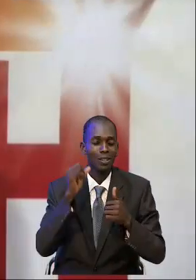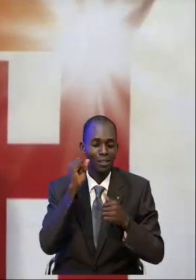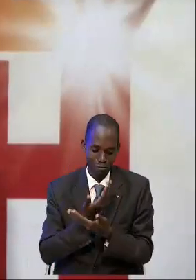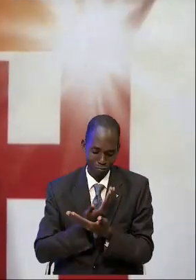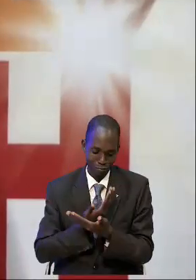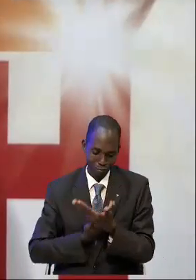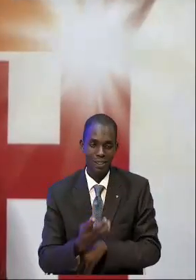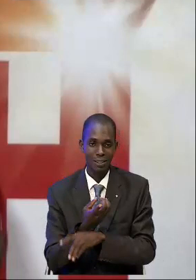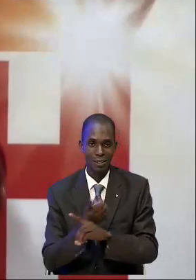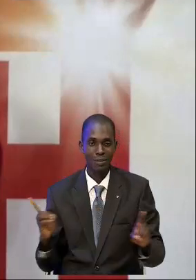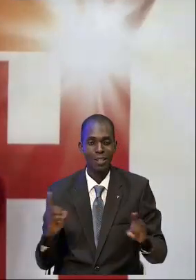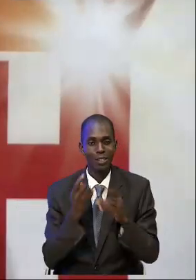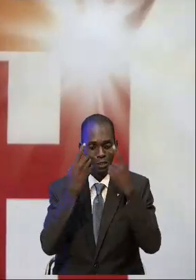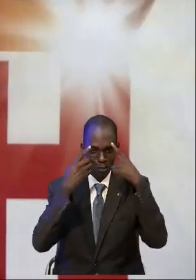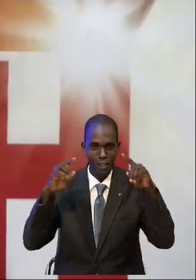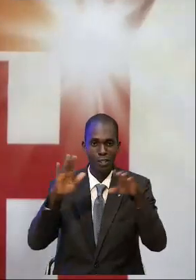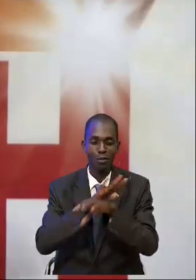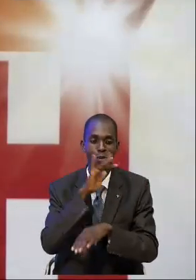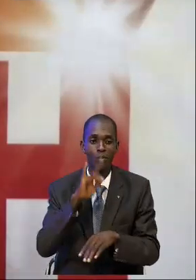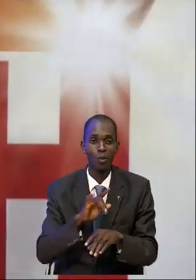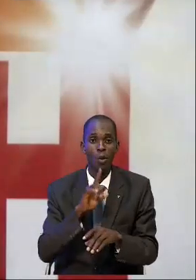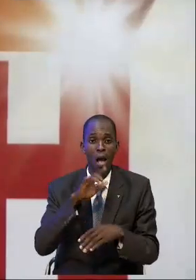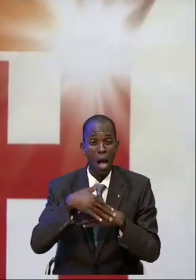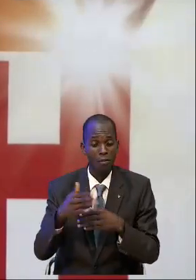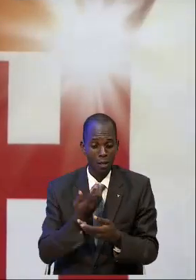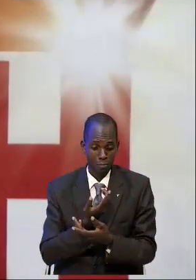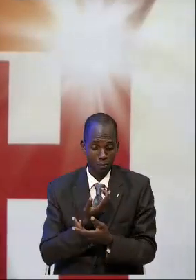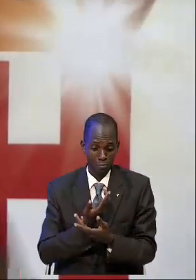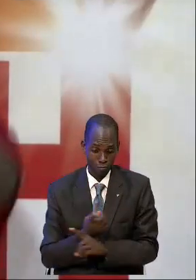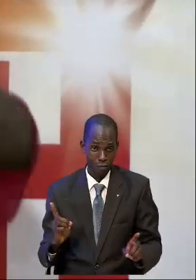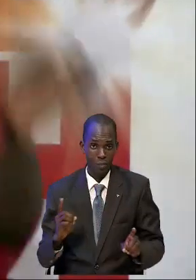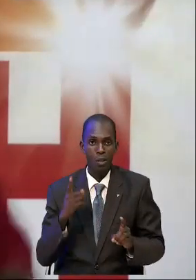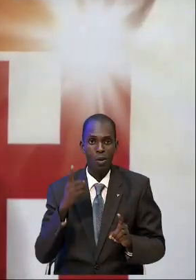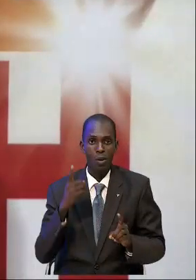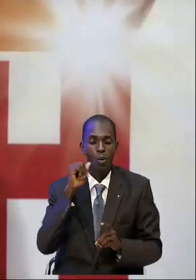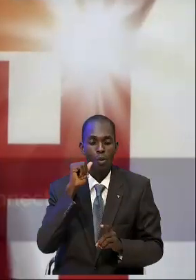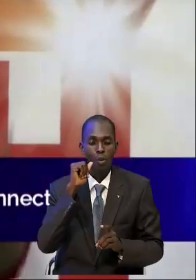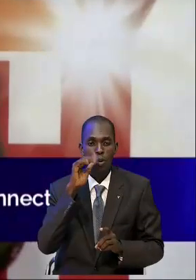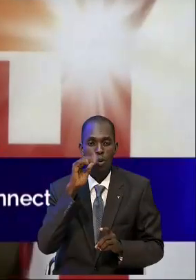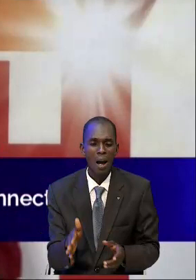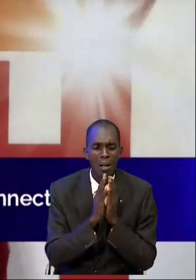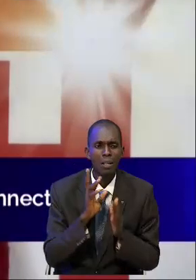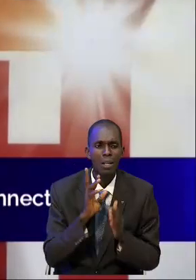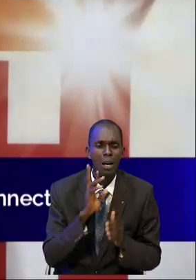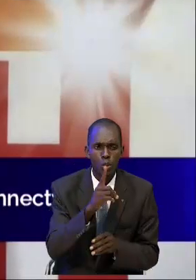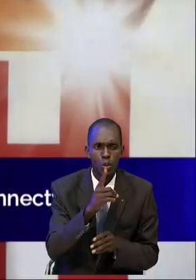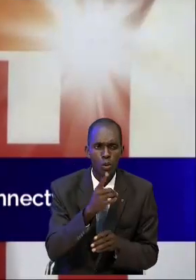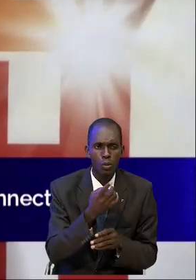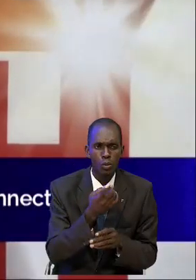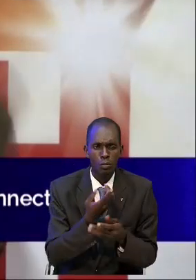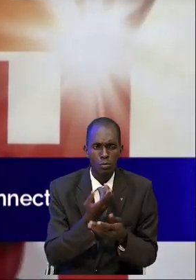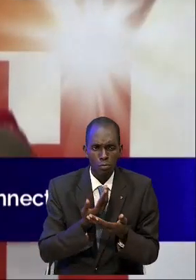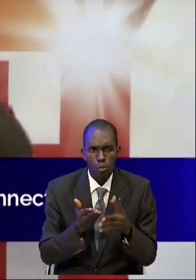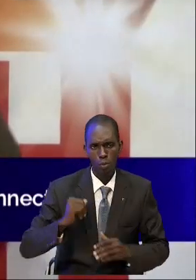problem. And that was how I delivered successfully. Even after delivery, one of the female doctors came and met me.